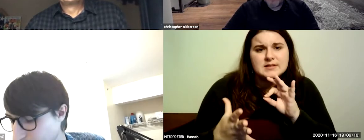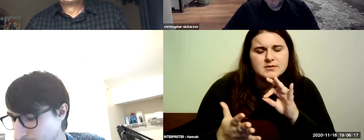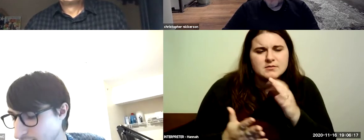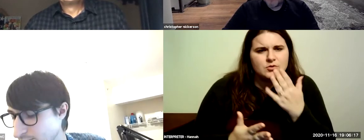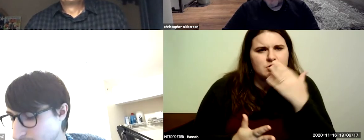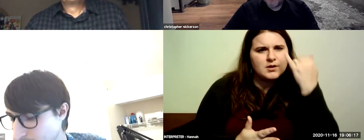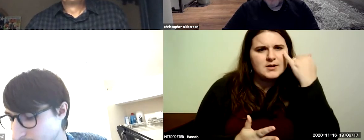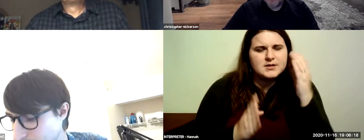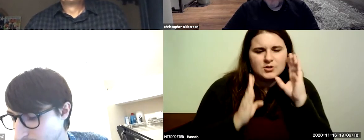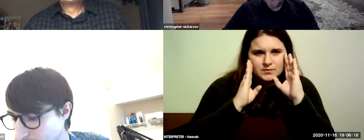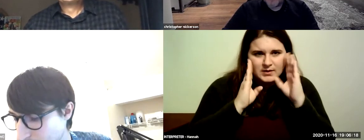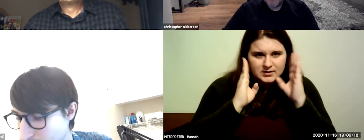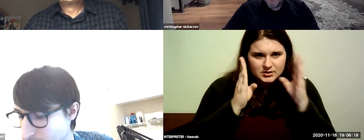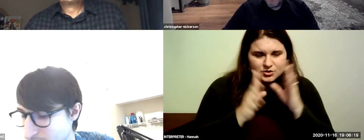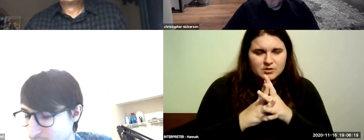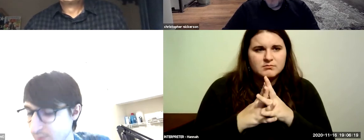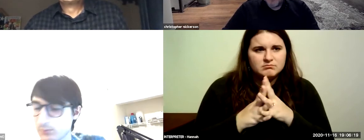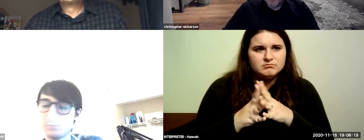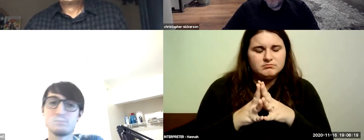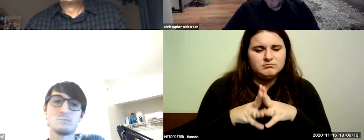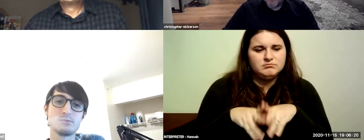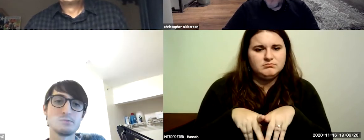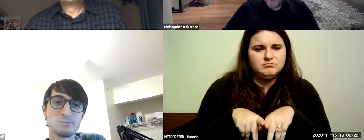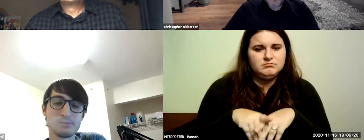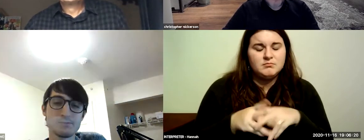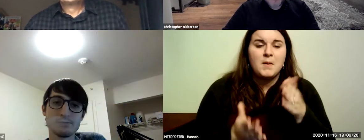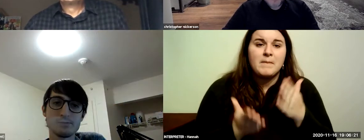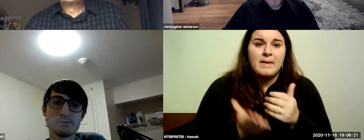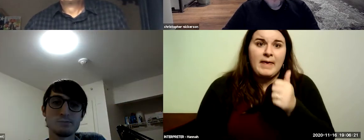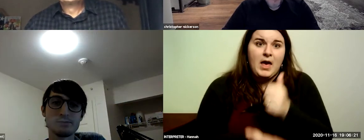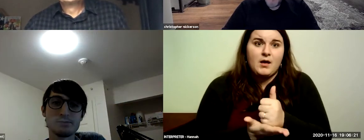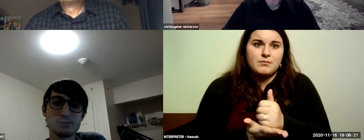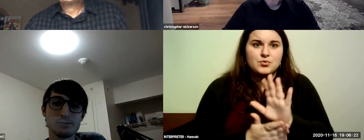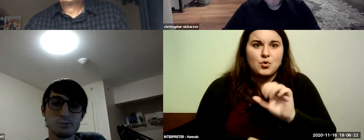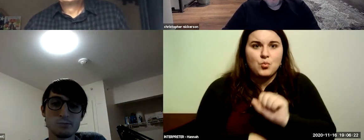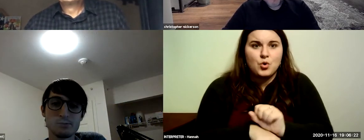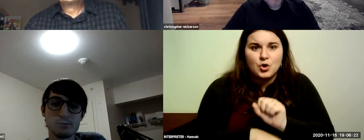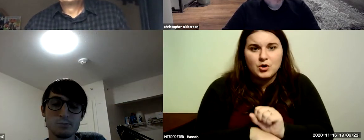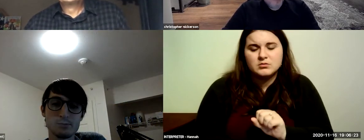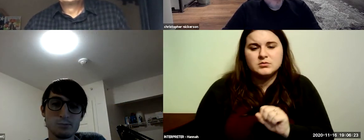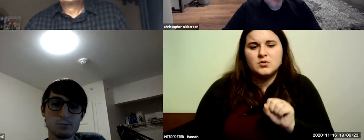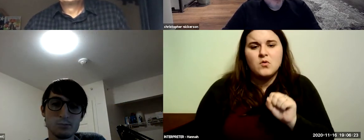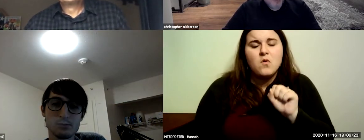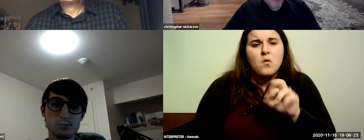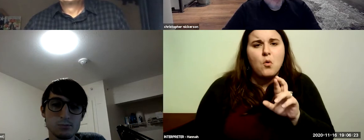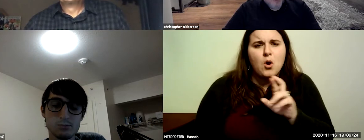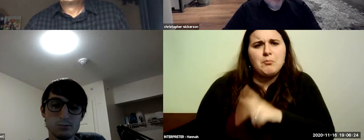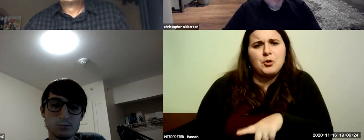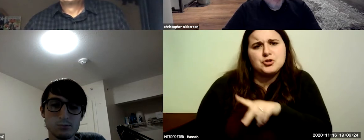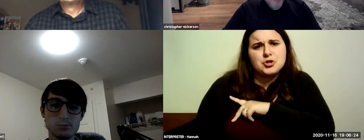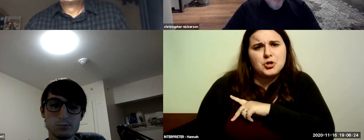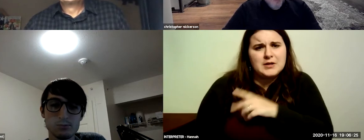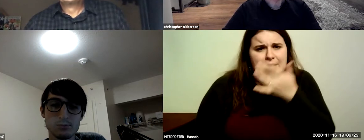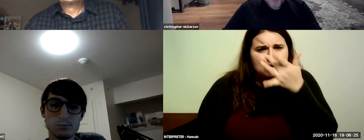really interesting because it could be something that's, you know, super helpful for work. Or it could be something that's really interesting just personally, you know,